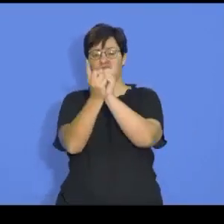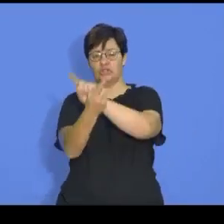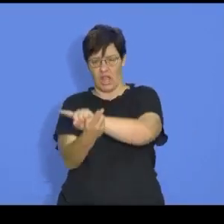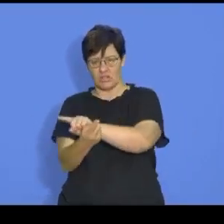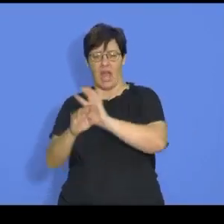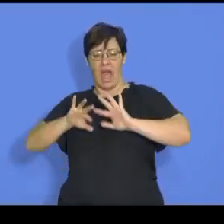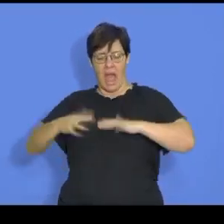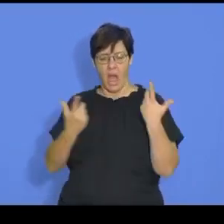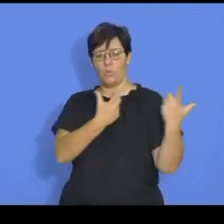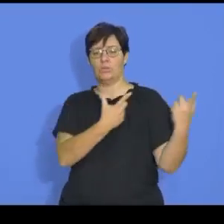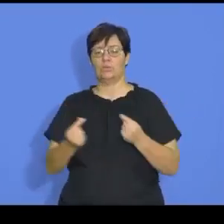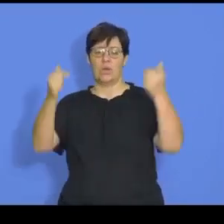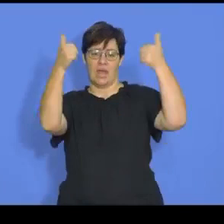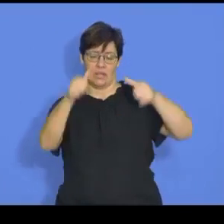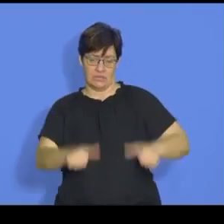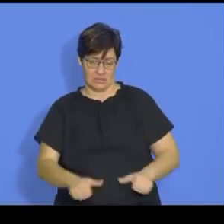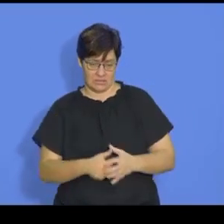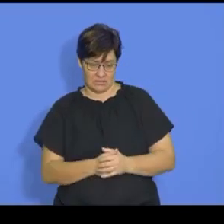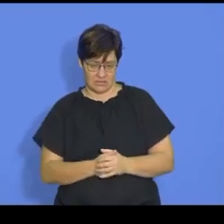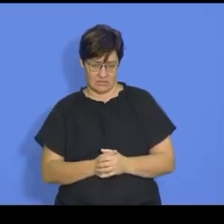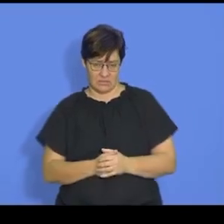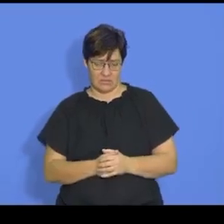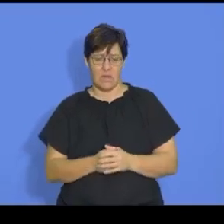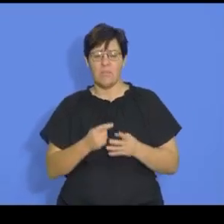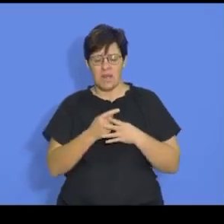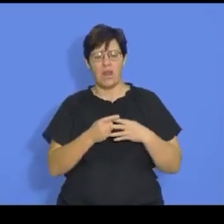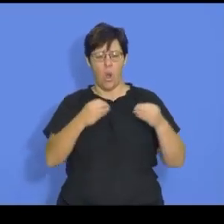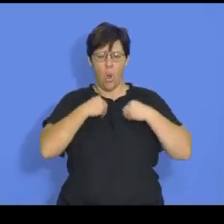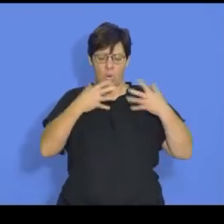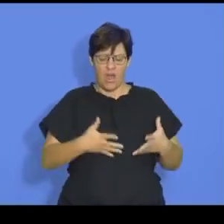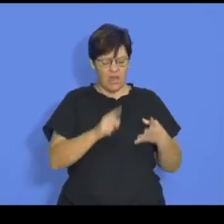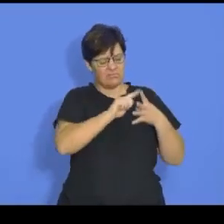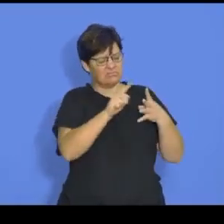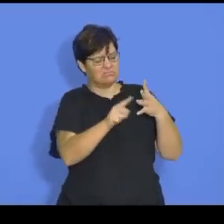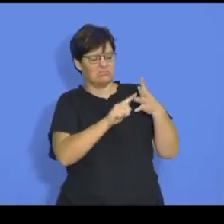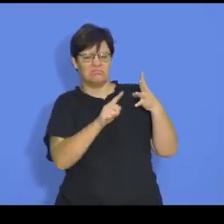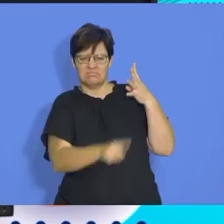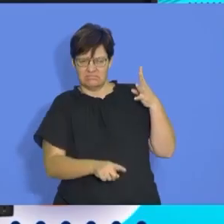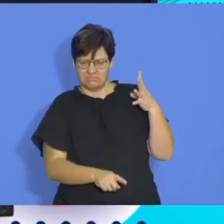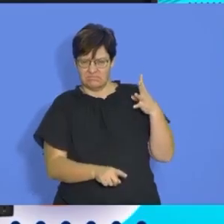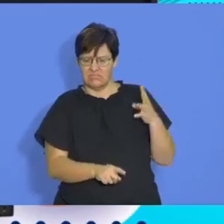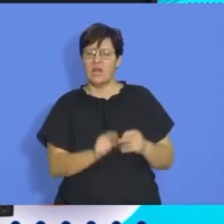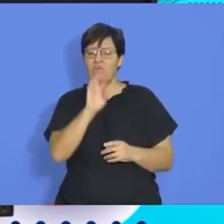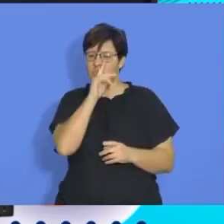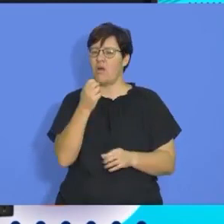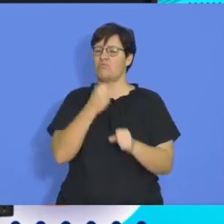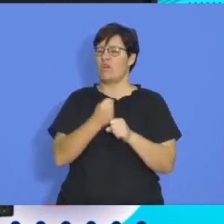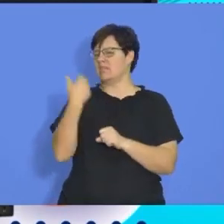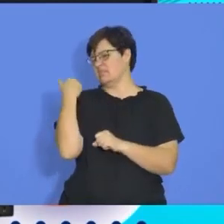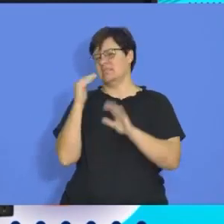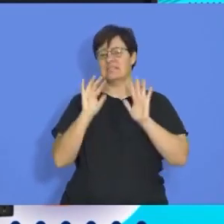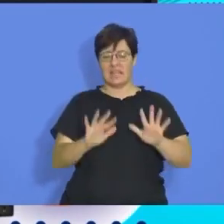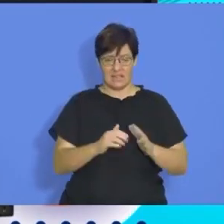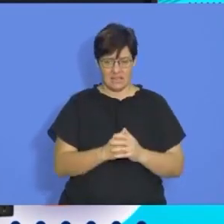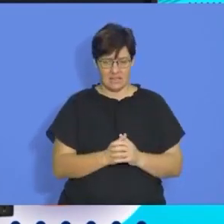accounting process required? So when we're talking forms of ownership, going back to, once again, grade 10